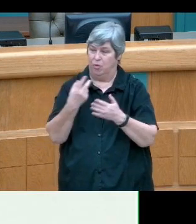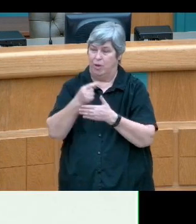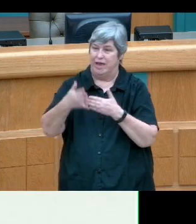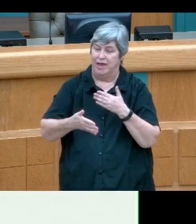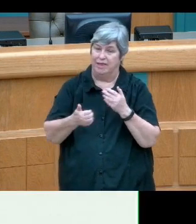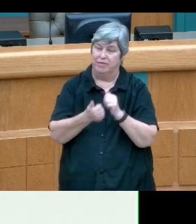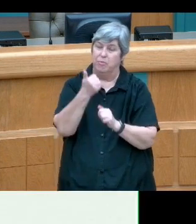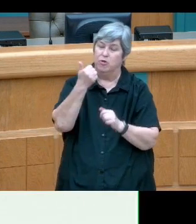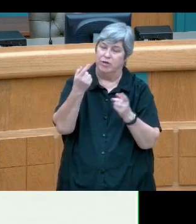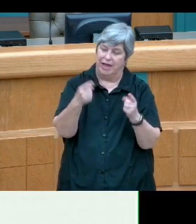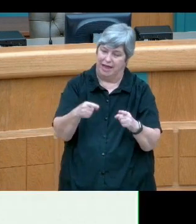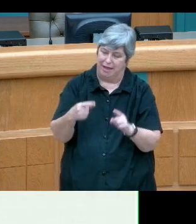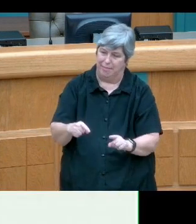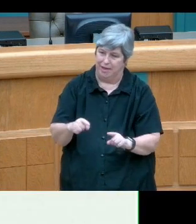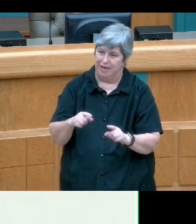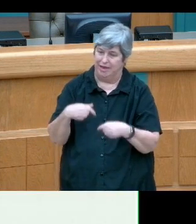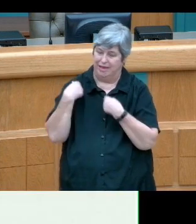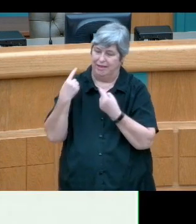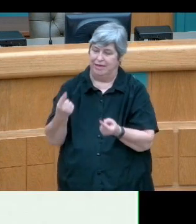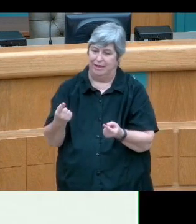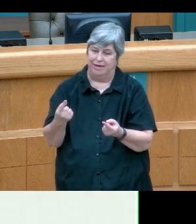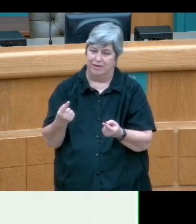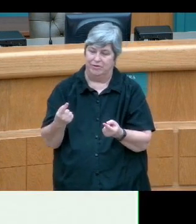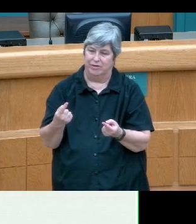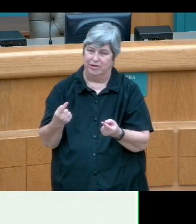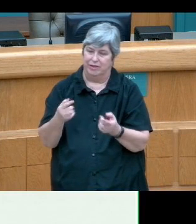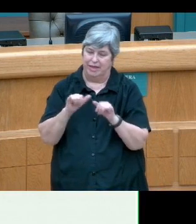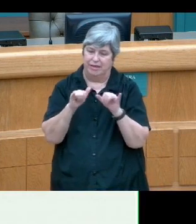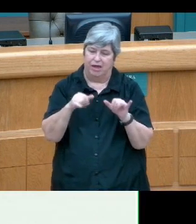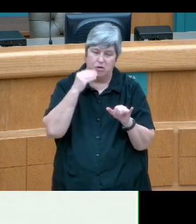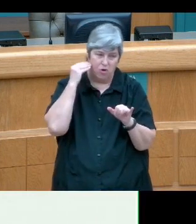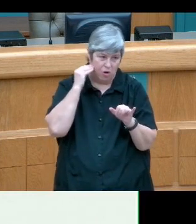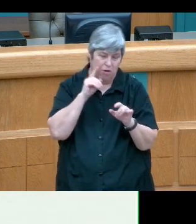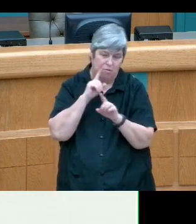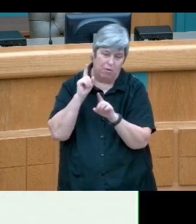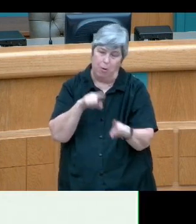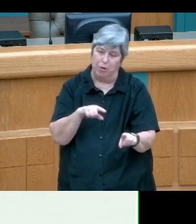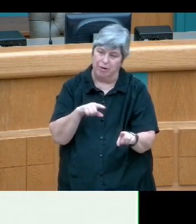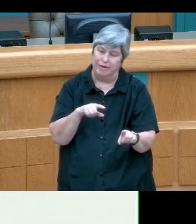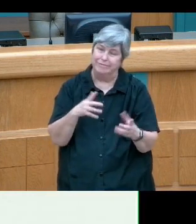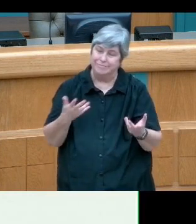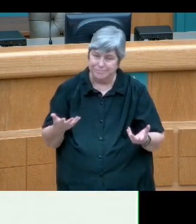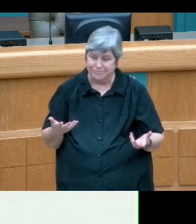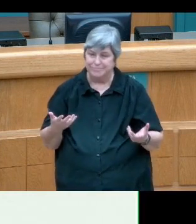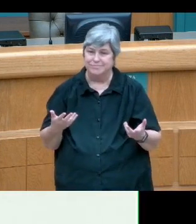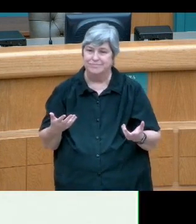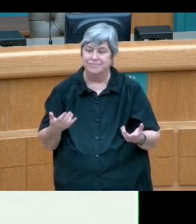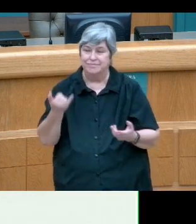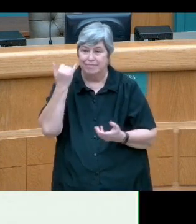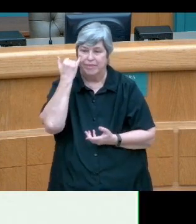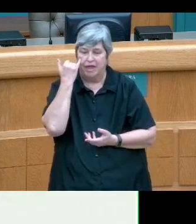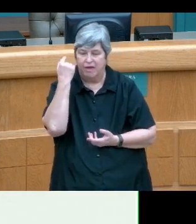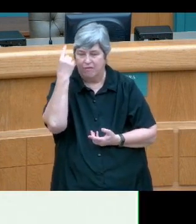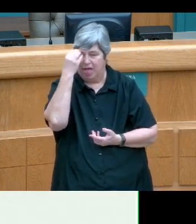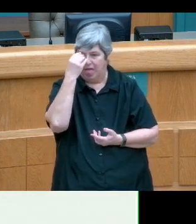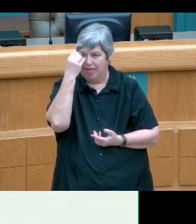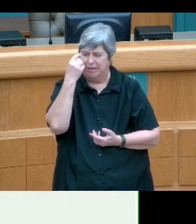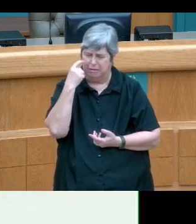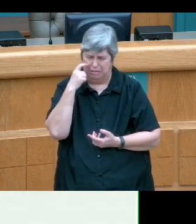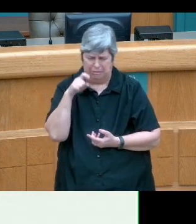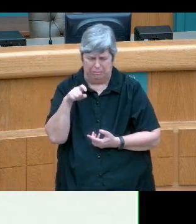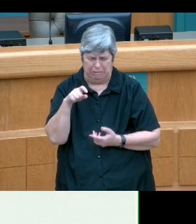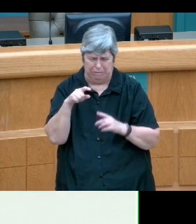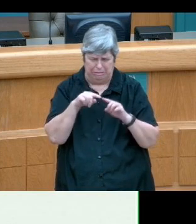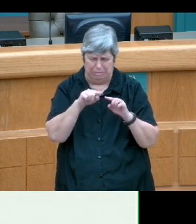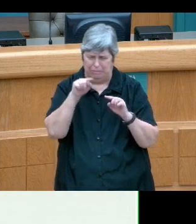activity had occurred since since the stay-at-home order was put into place. If you think that your eye detects a